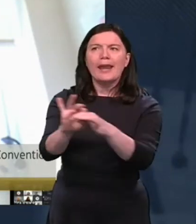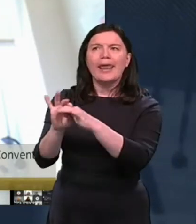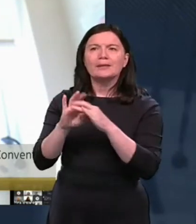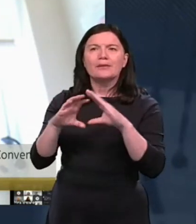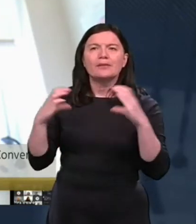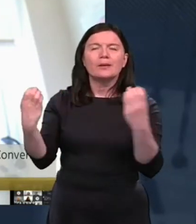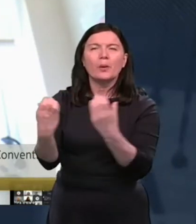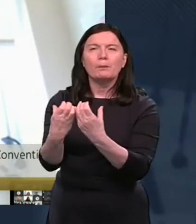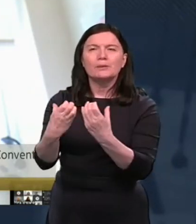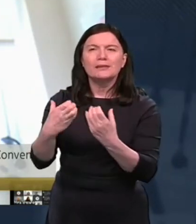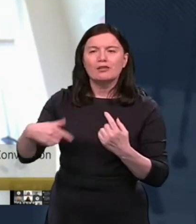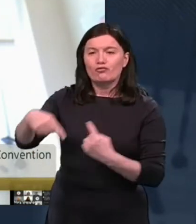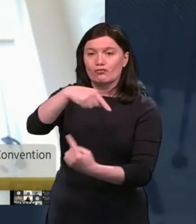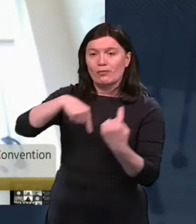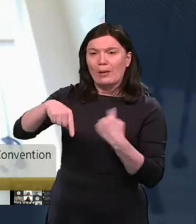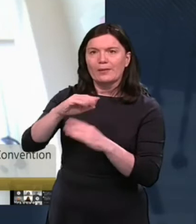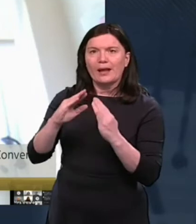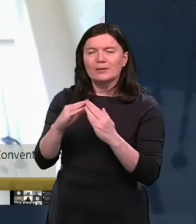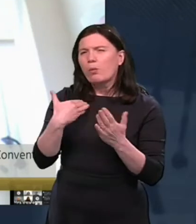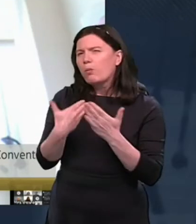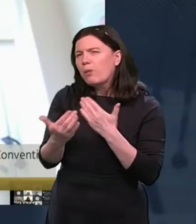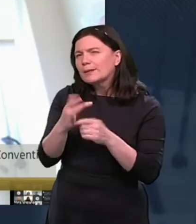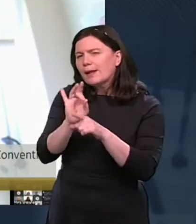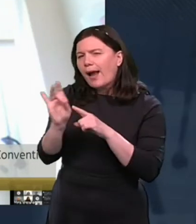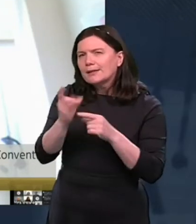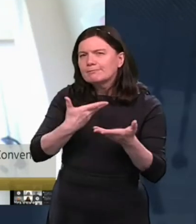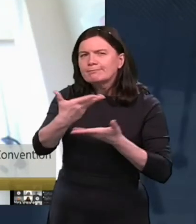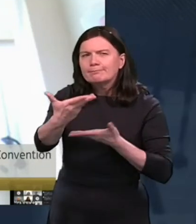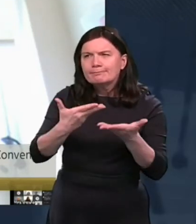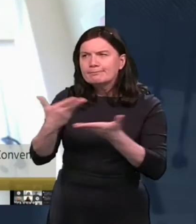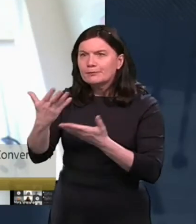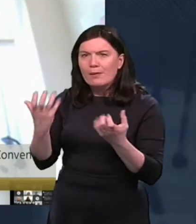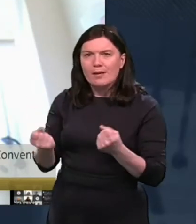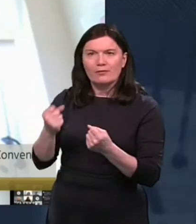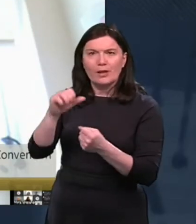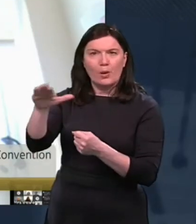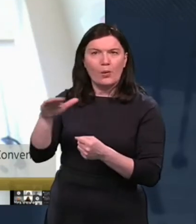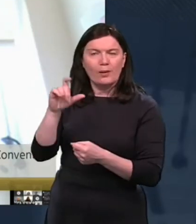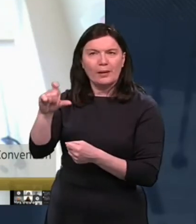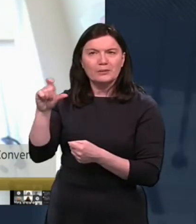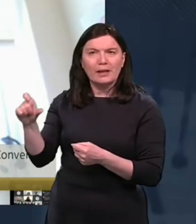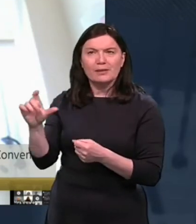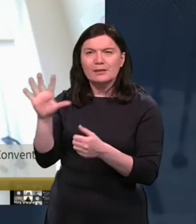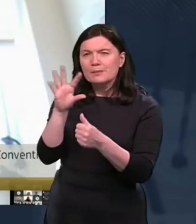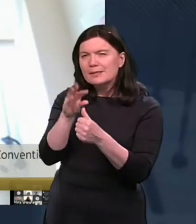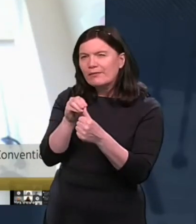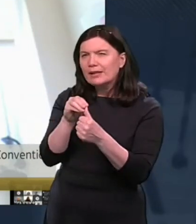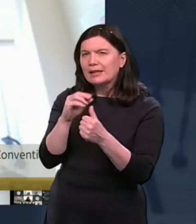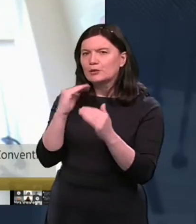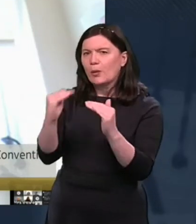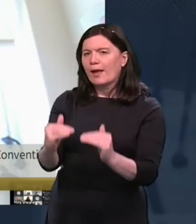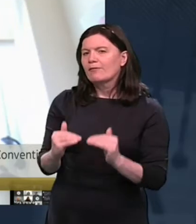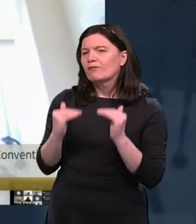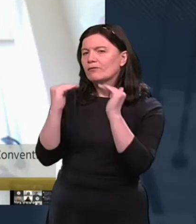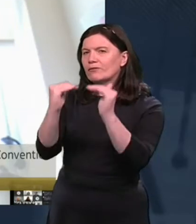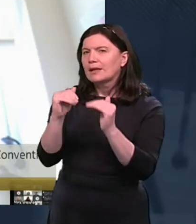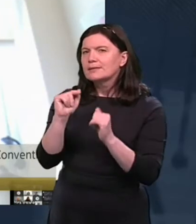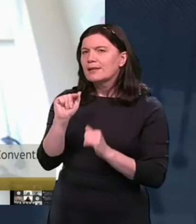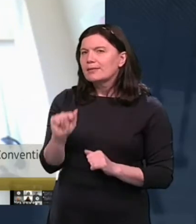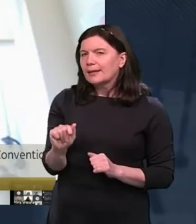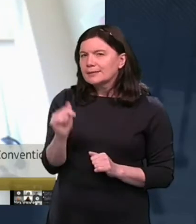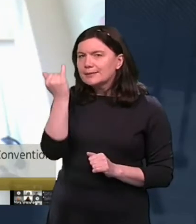sure, you know, what engagement have you had with local authorities for specifically to advance that? And in saying that,